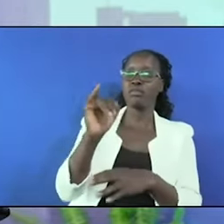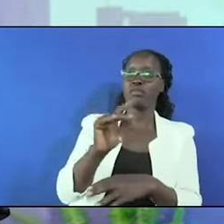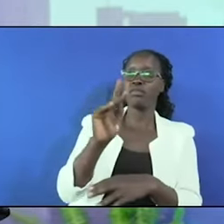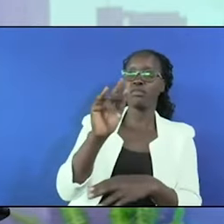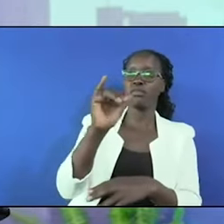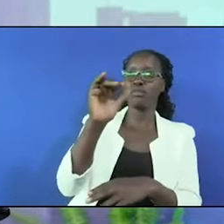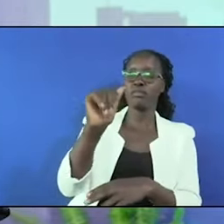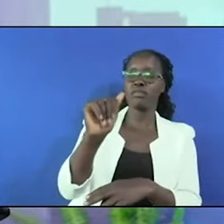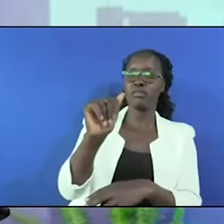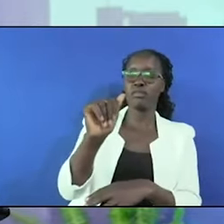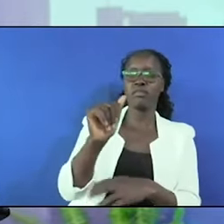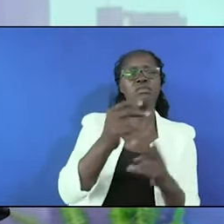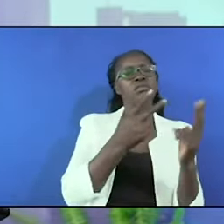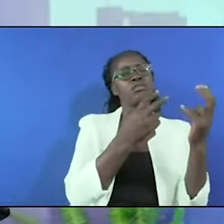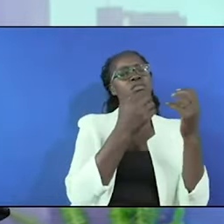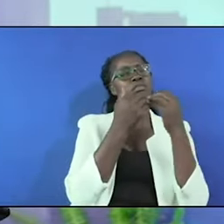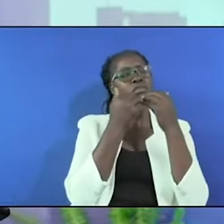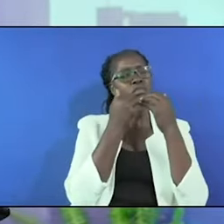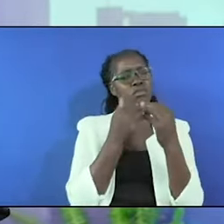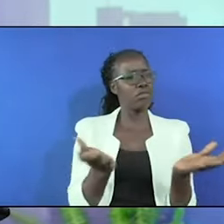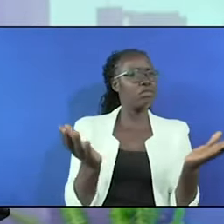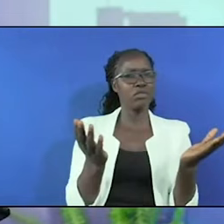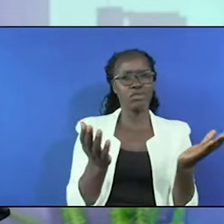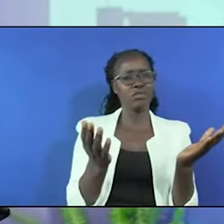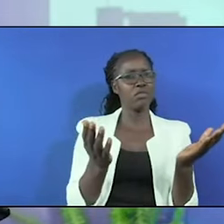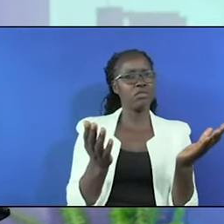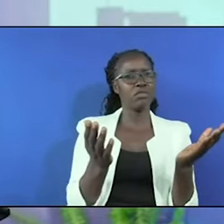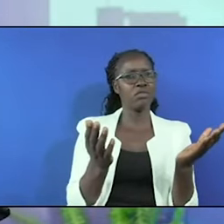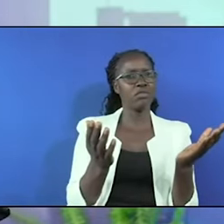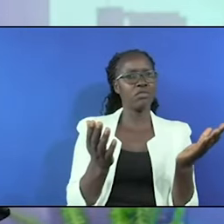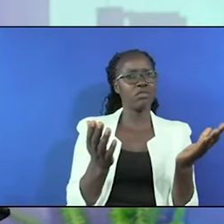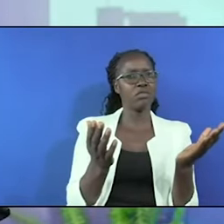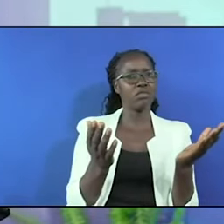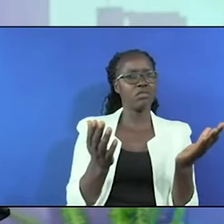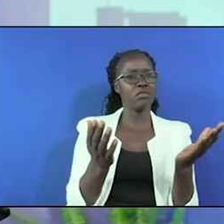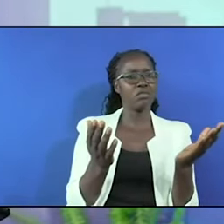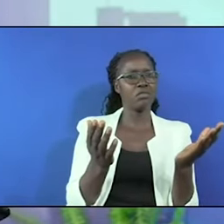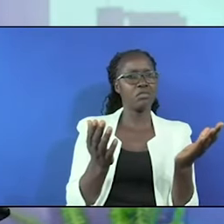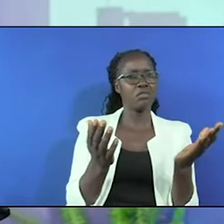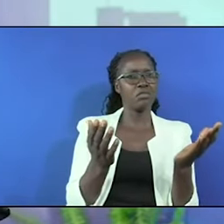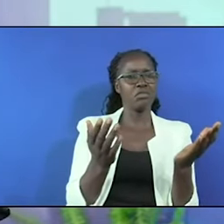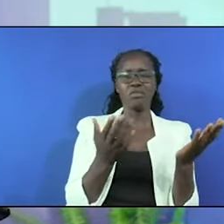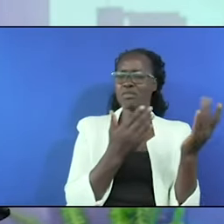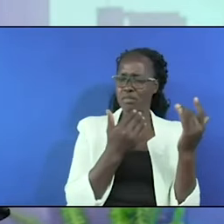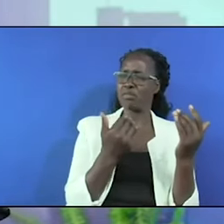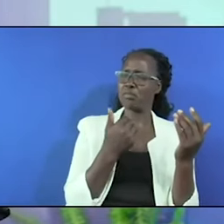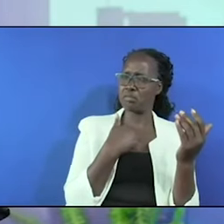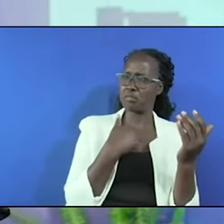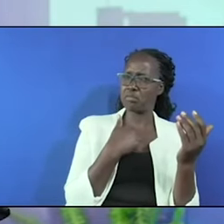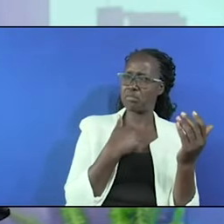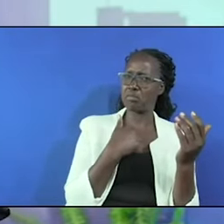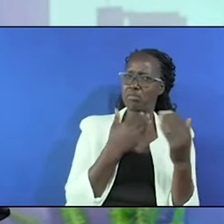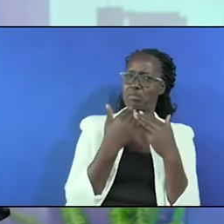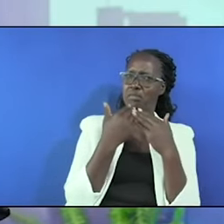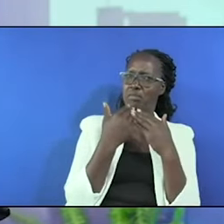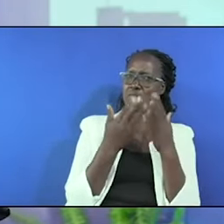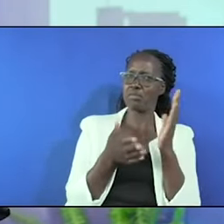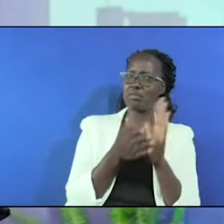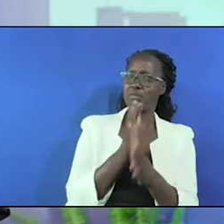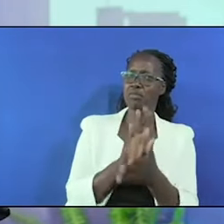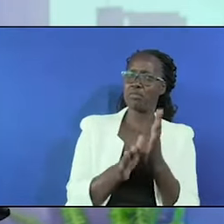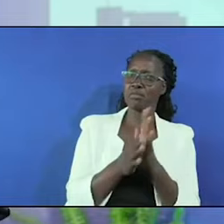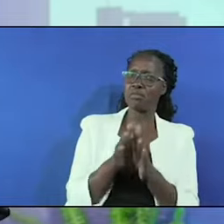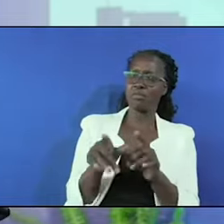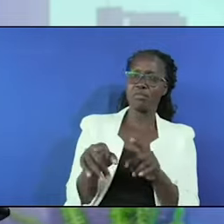I was hopeless. I did not have any hope. I was taken